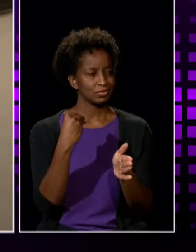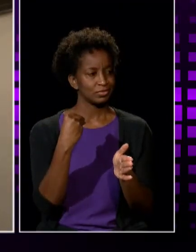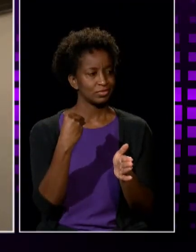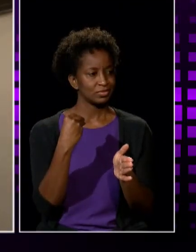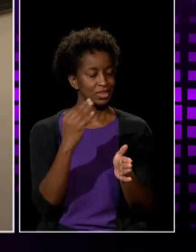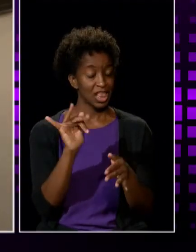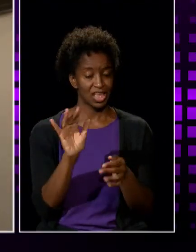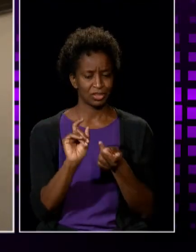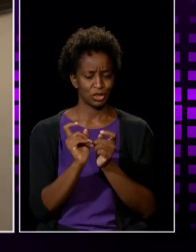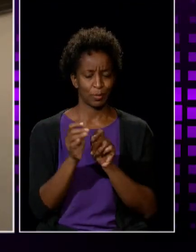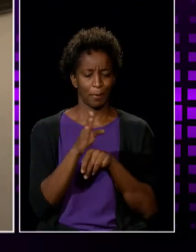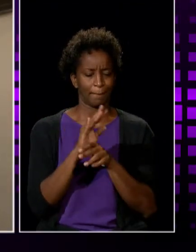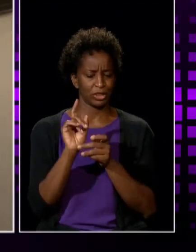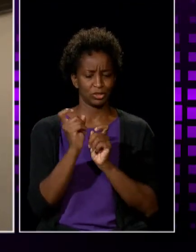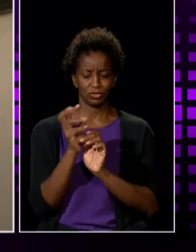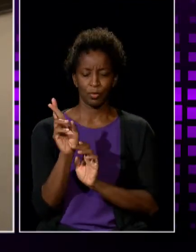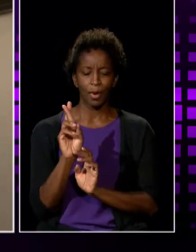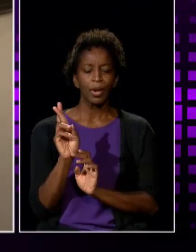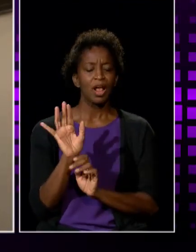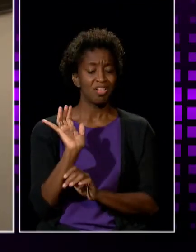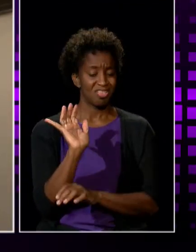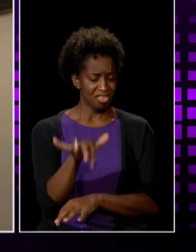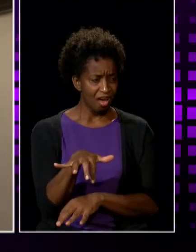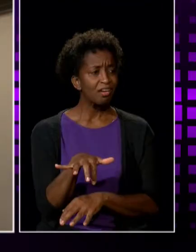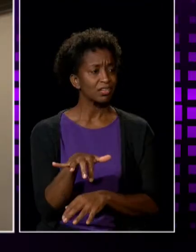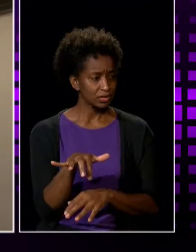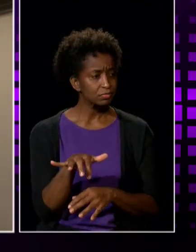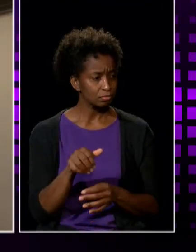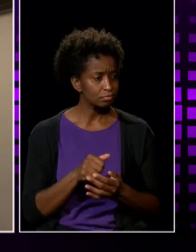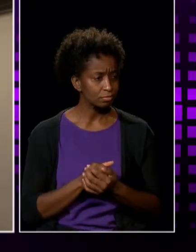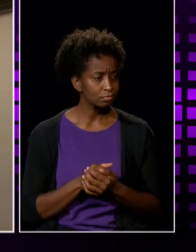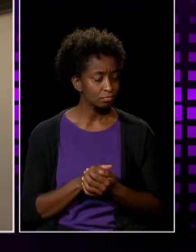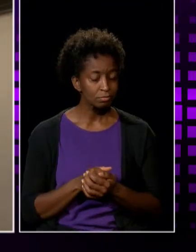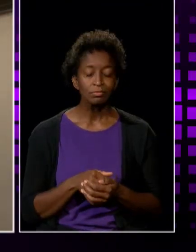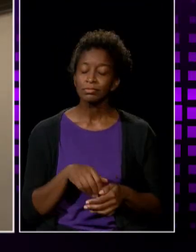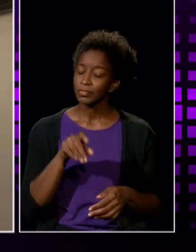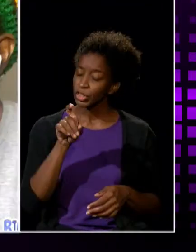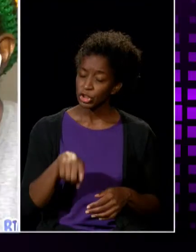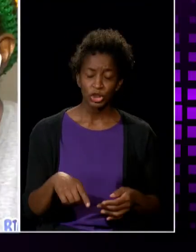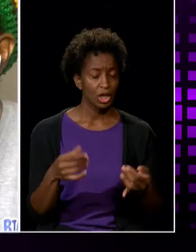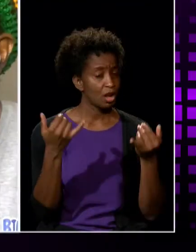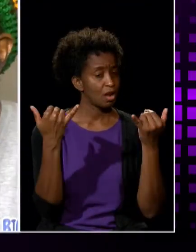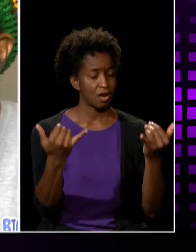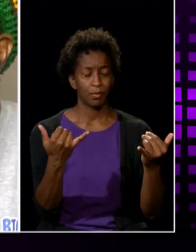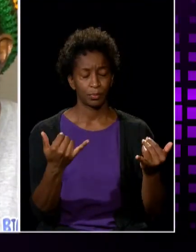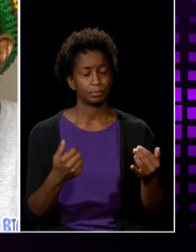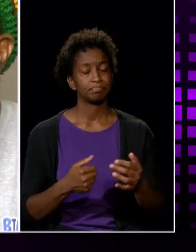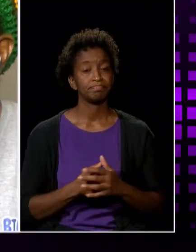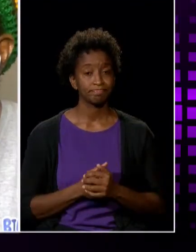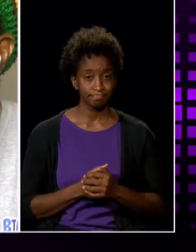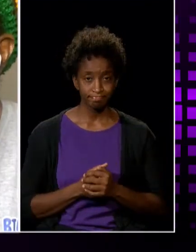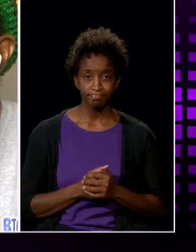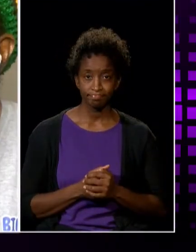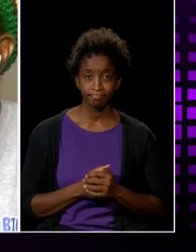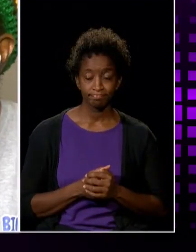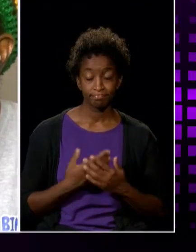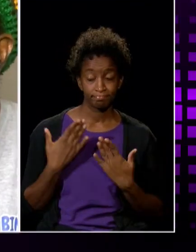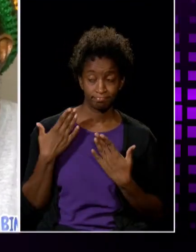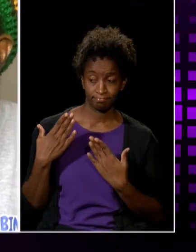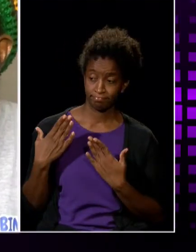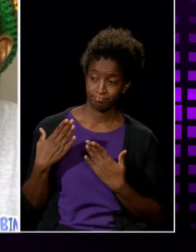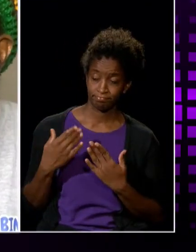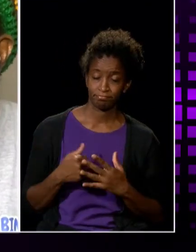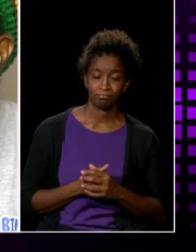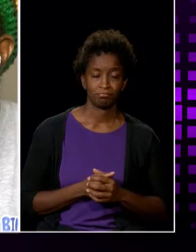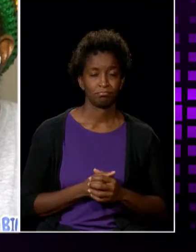got from it. And like I said, it was a statement that had to be made known. Yes, thank you. And throughout the